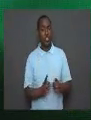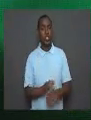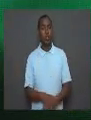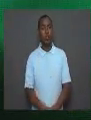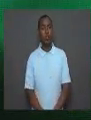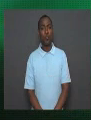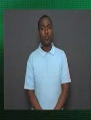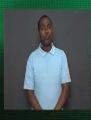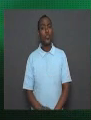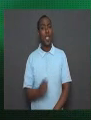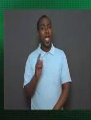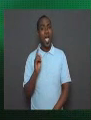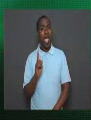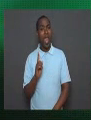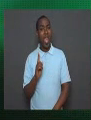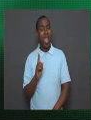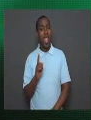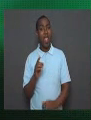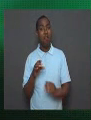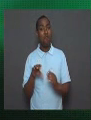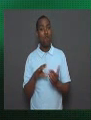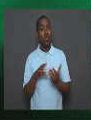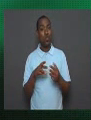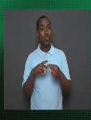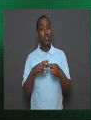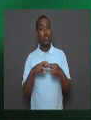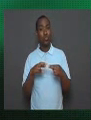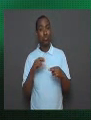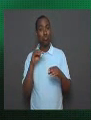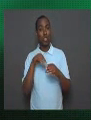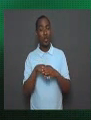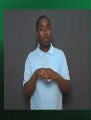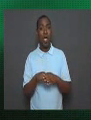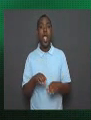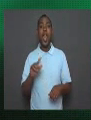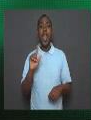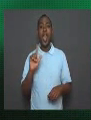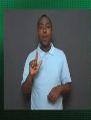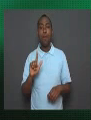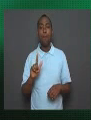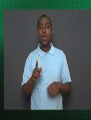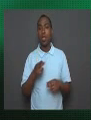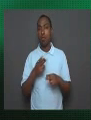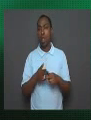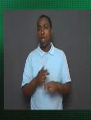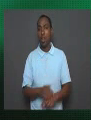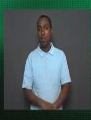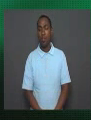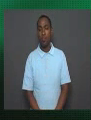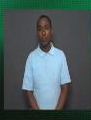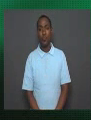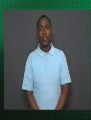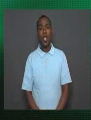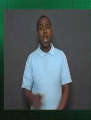Once the fluid is in these tubes, it is called lymph. The lymph